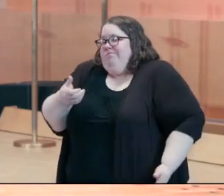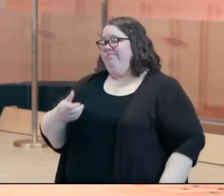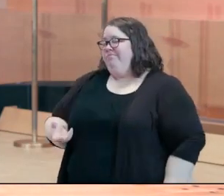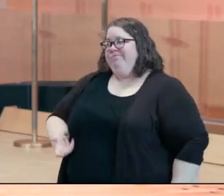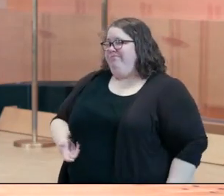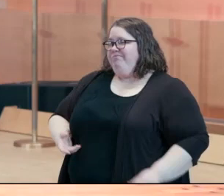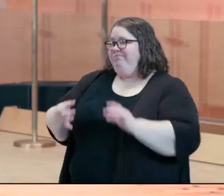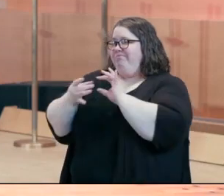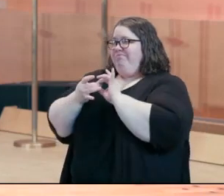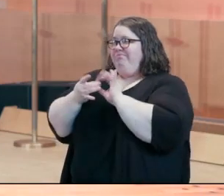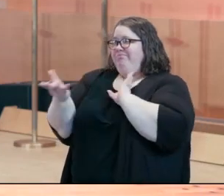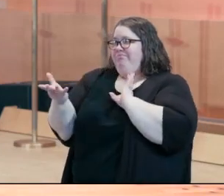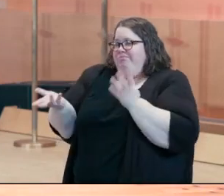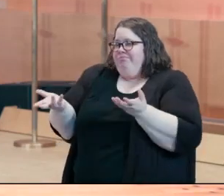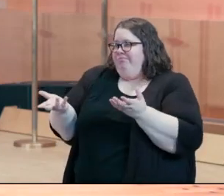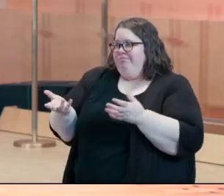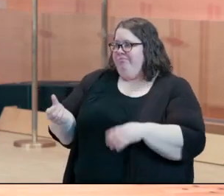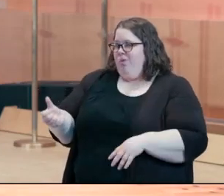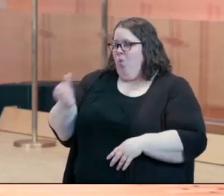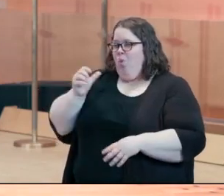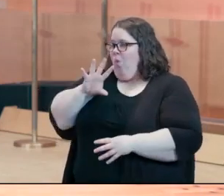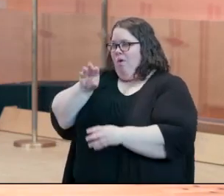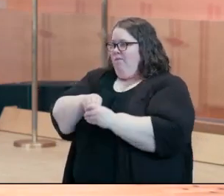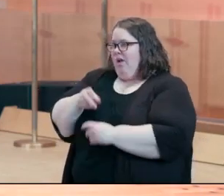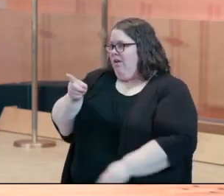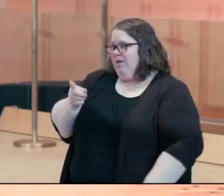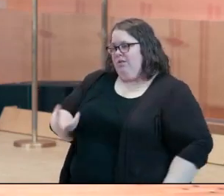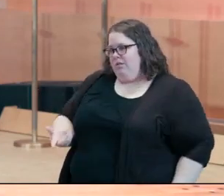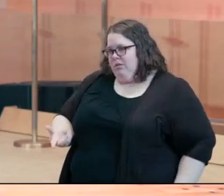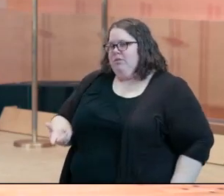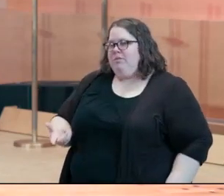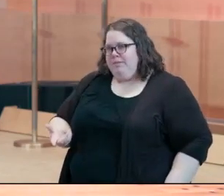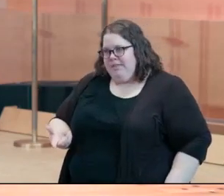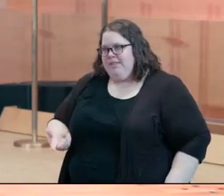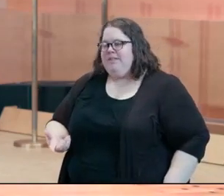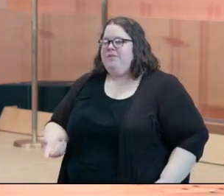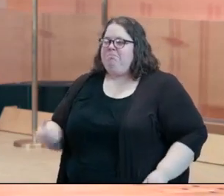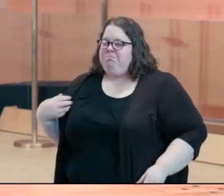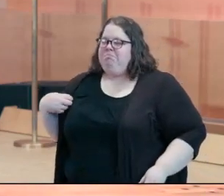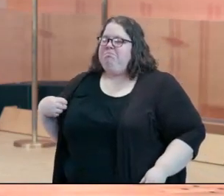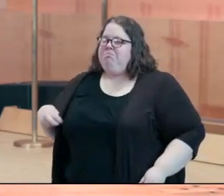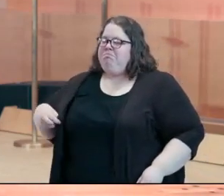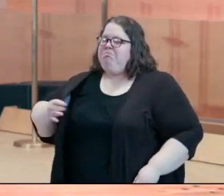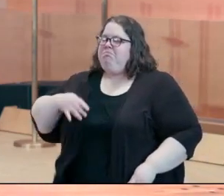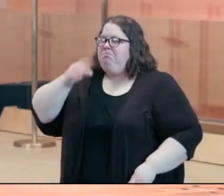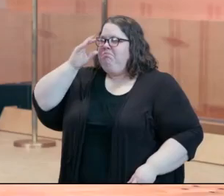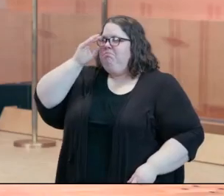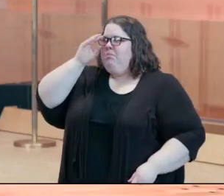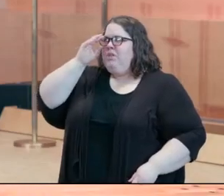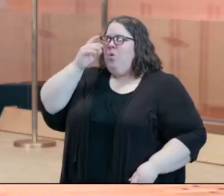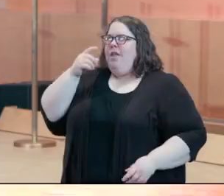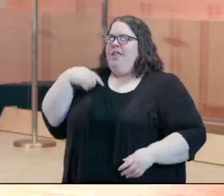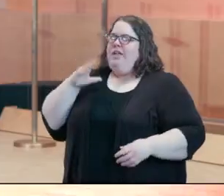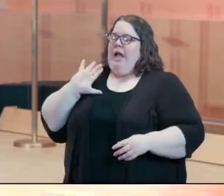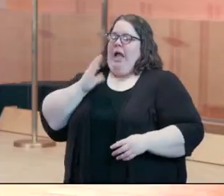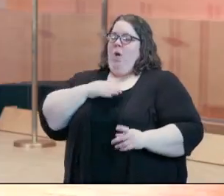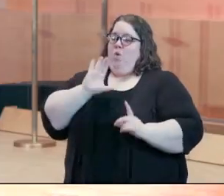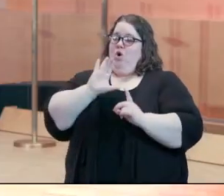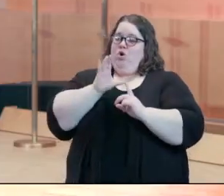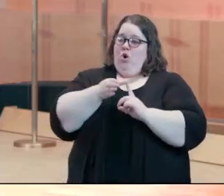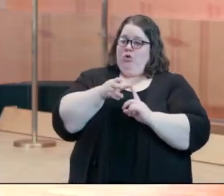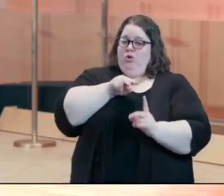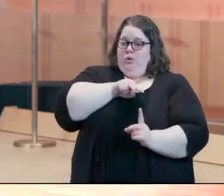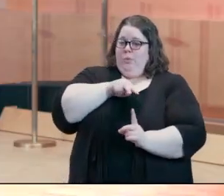Otherwise, you know, we're not going to do this. And I think we can kind of summarize the view of our culture's view of relationships through